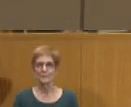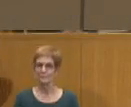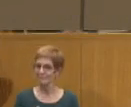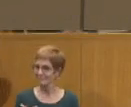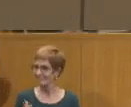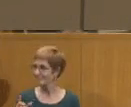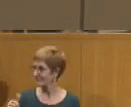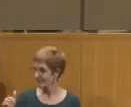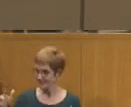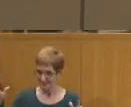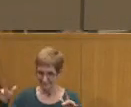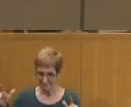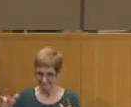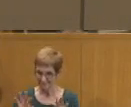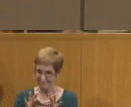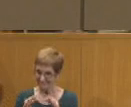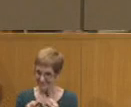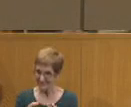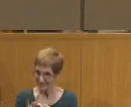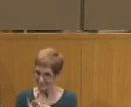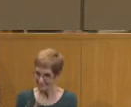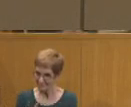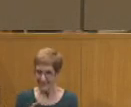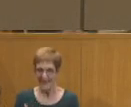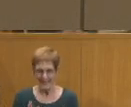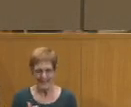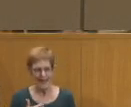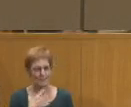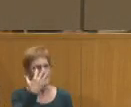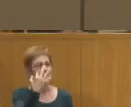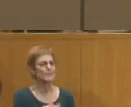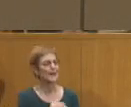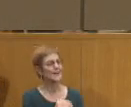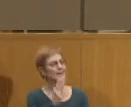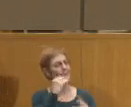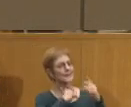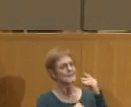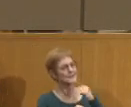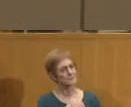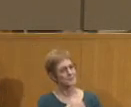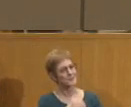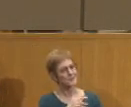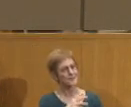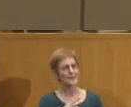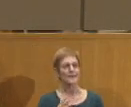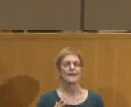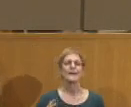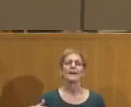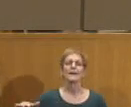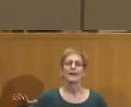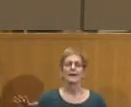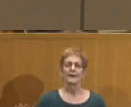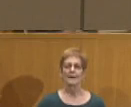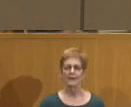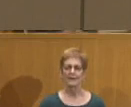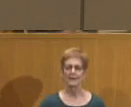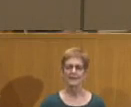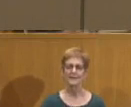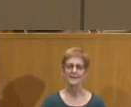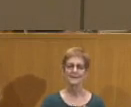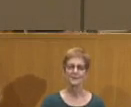It's strategically required for our continued growth and success. I will also appoint a Citizens